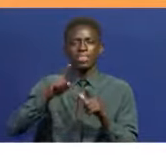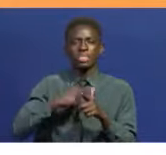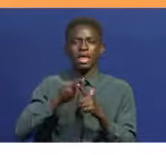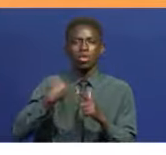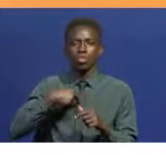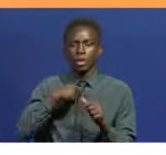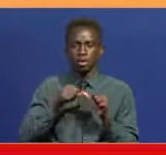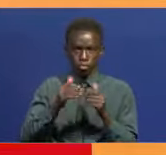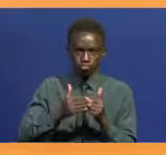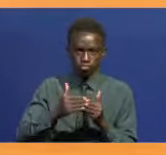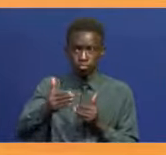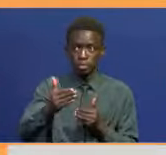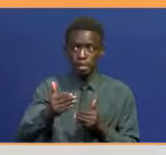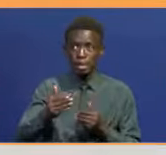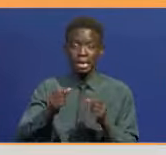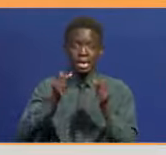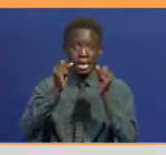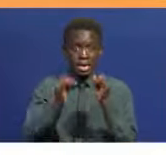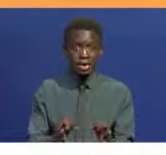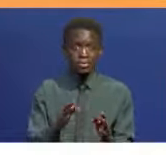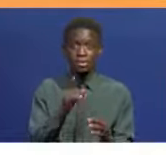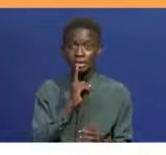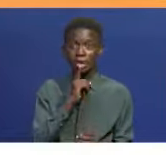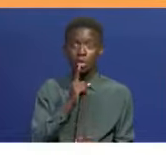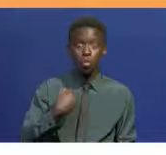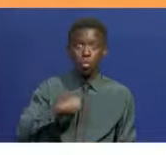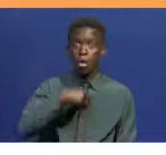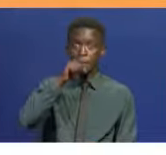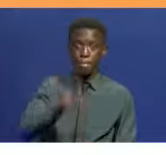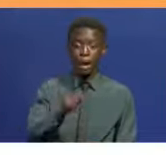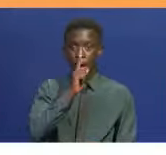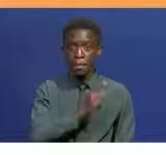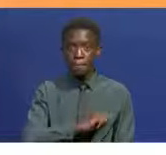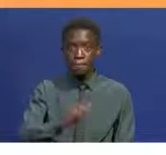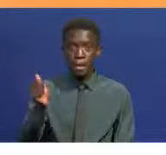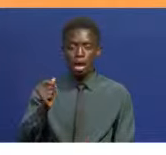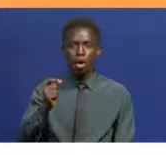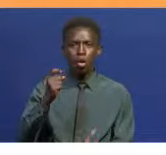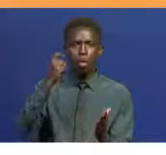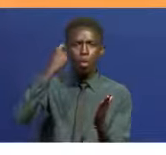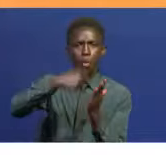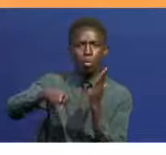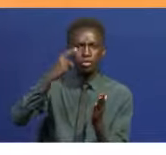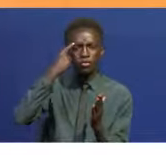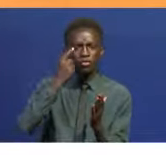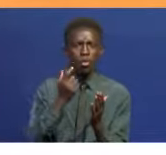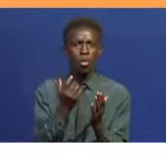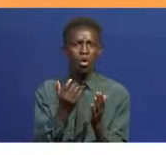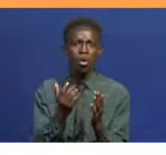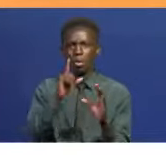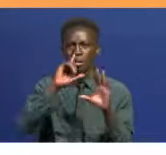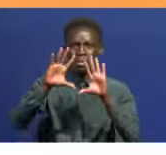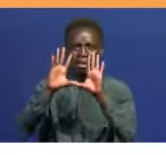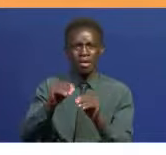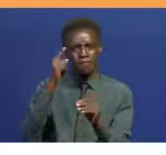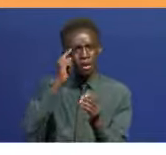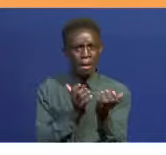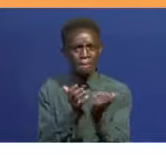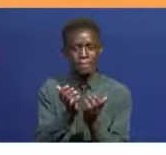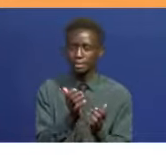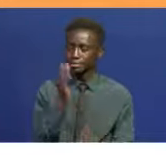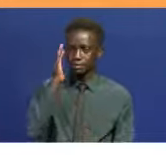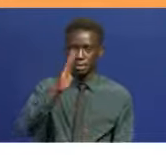we should pay, the cost of doing business is going to be so high to some people. And this is why now we are